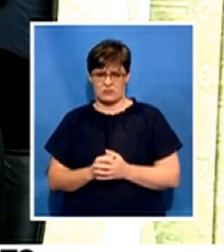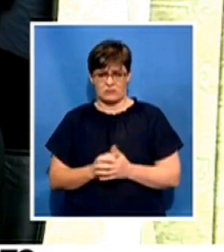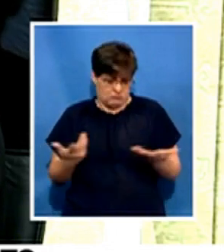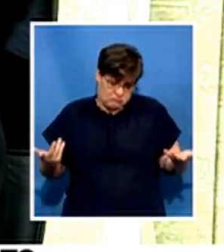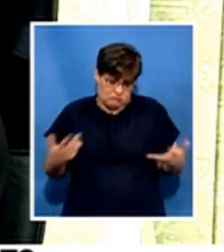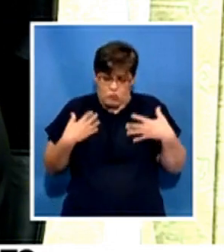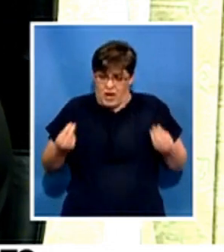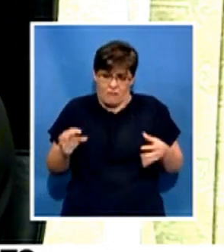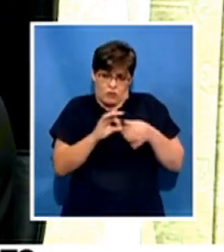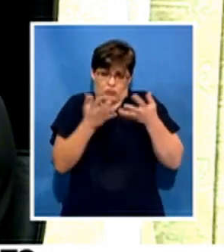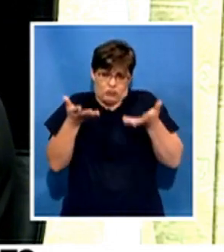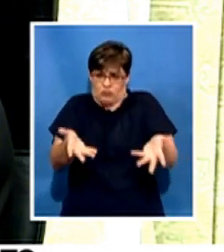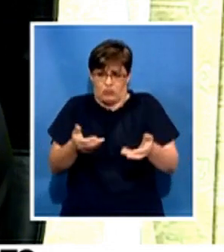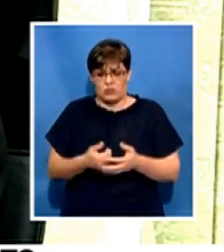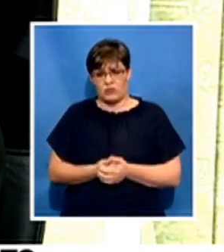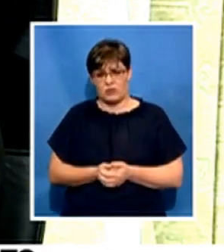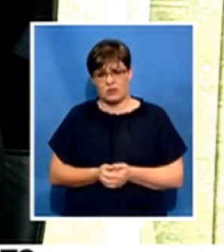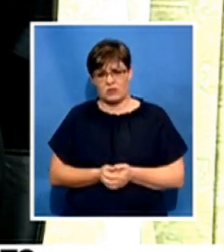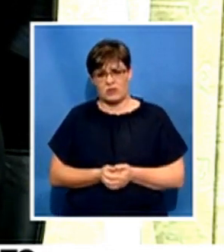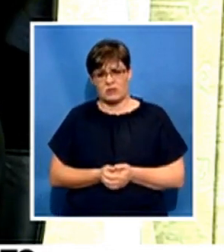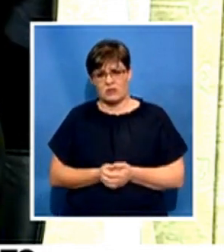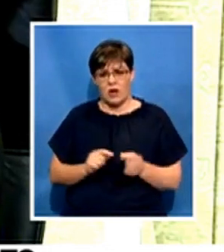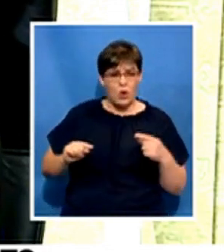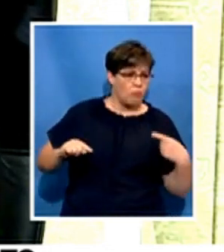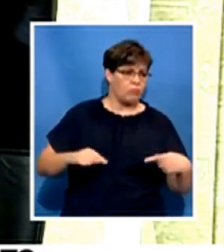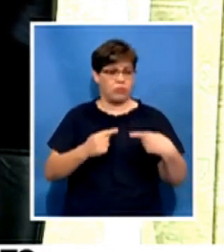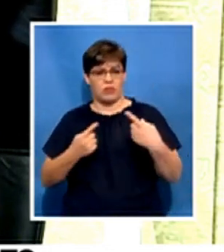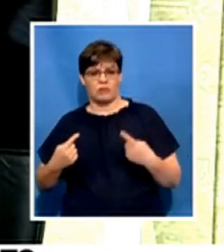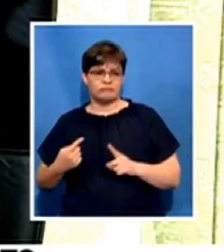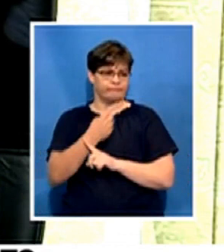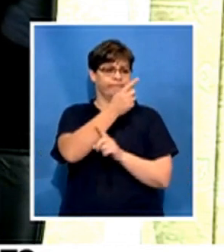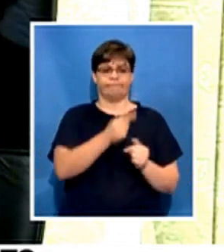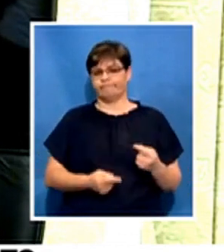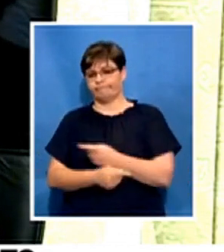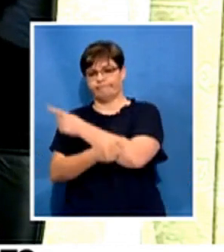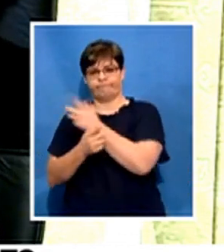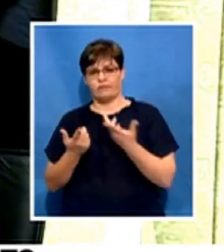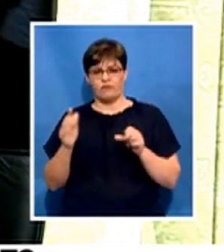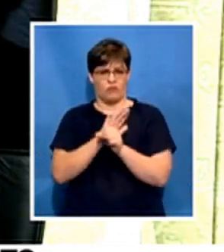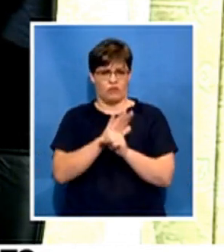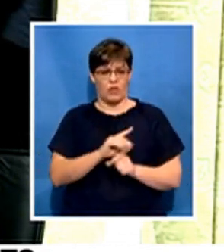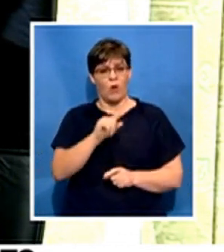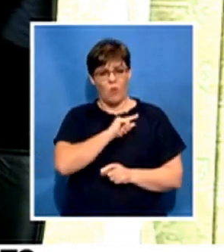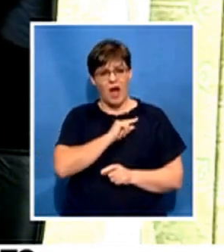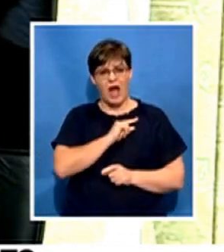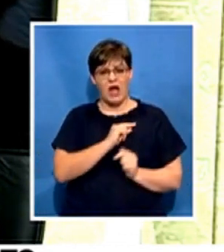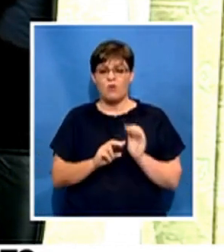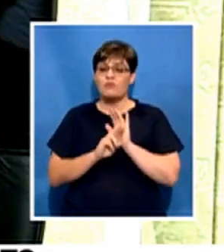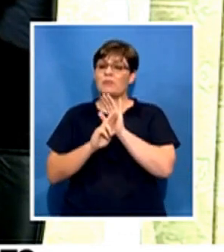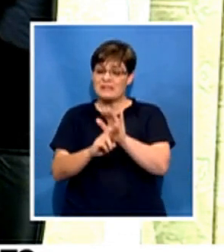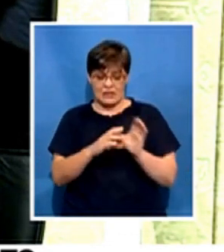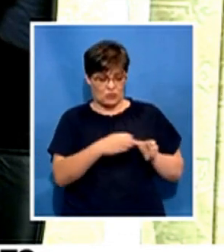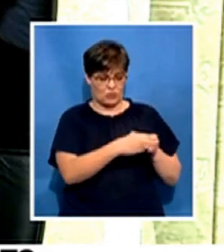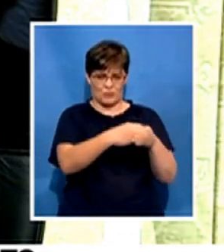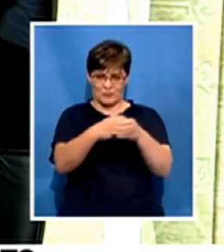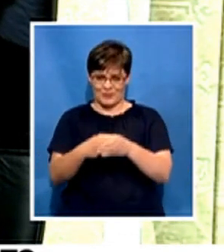of contradictions because of the constituencies that we represent, but we understand how that alliance was